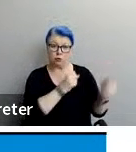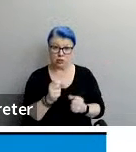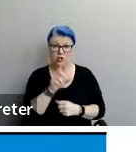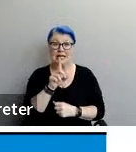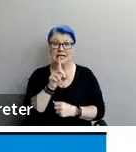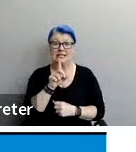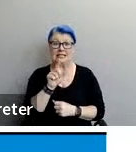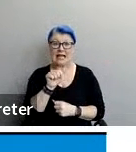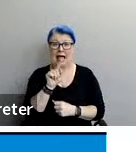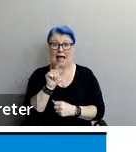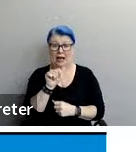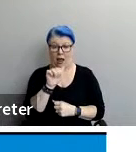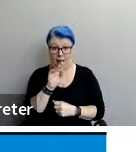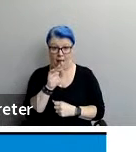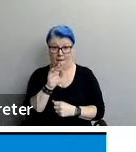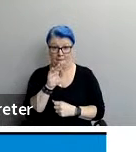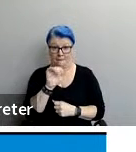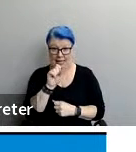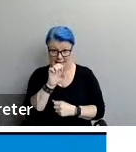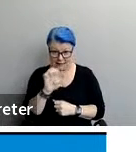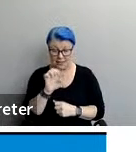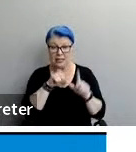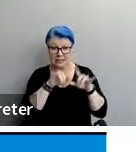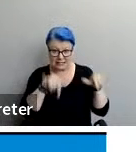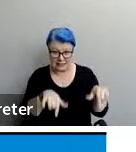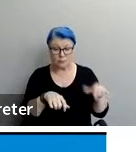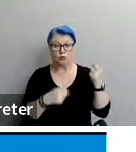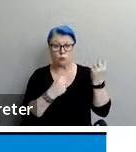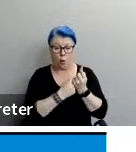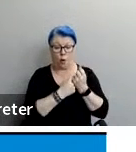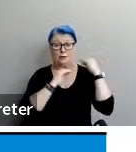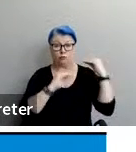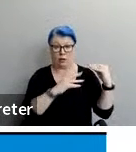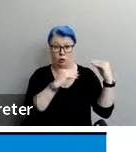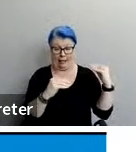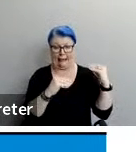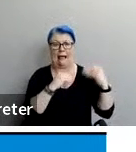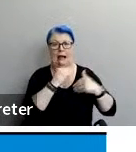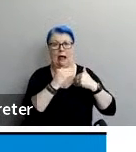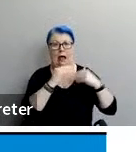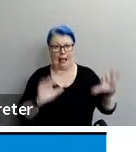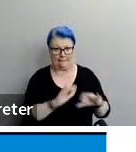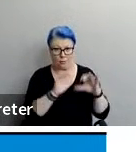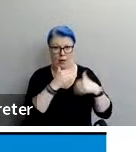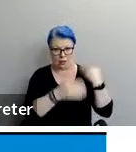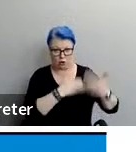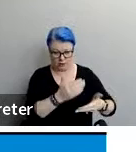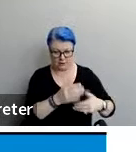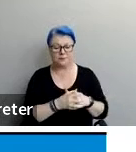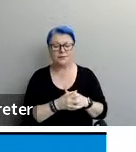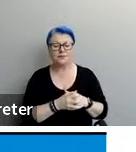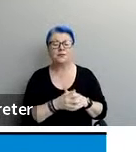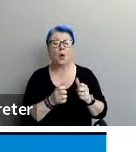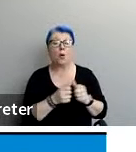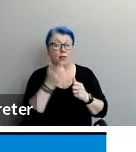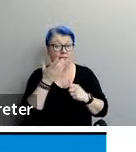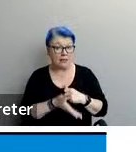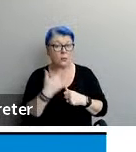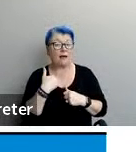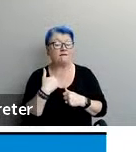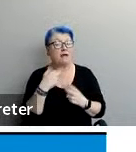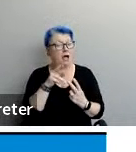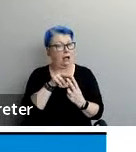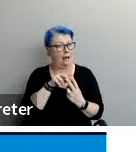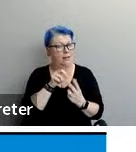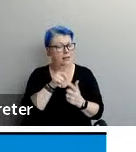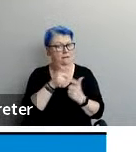database systems to really support our instructional as well as our operations. With this, we have a